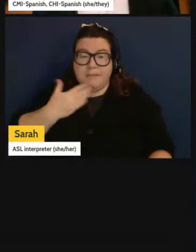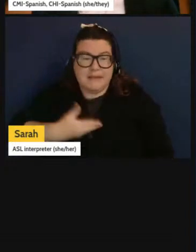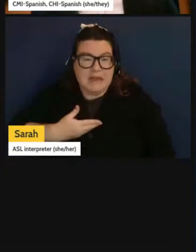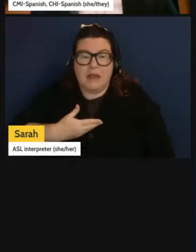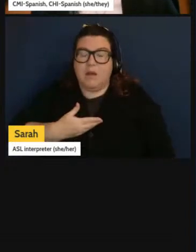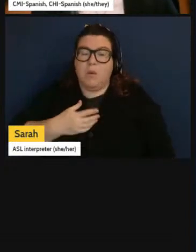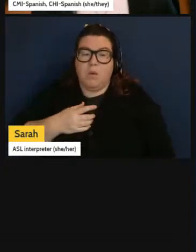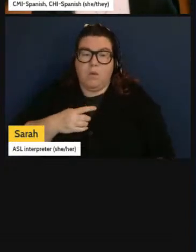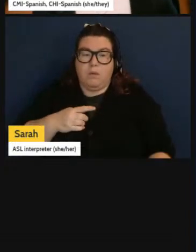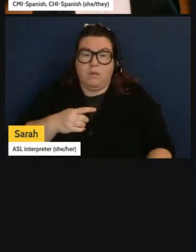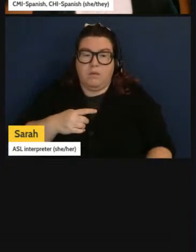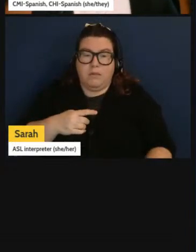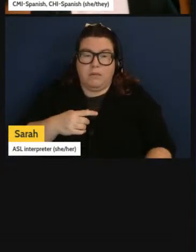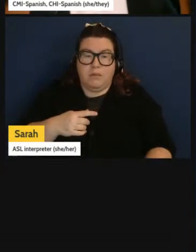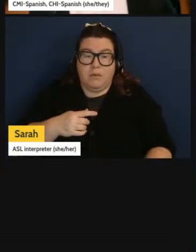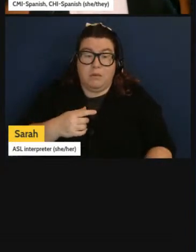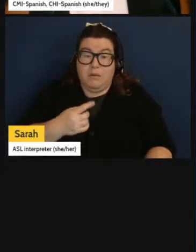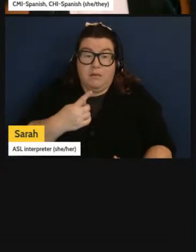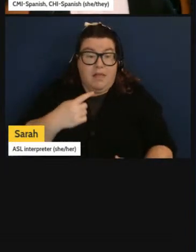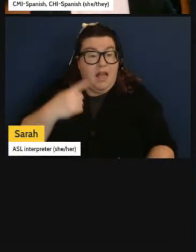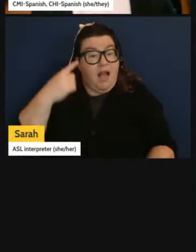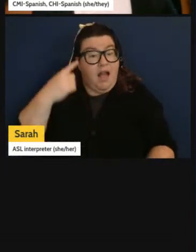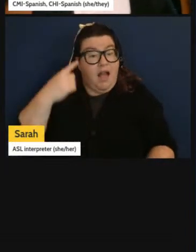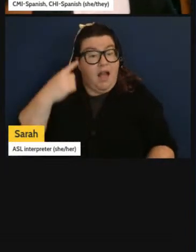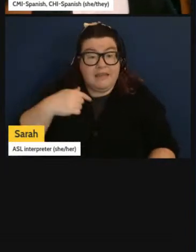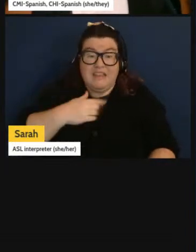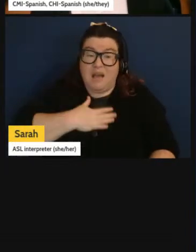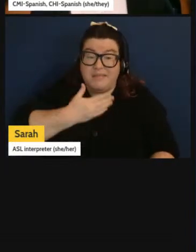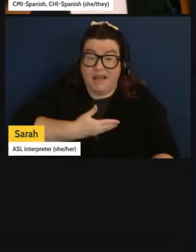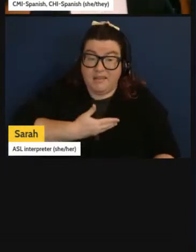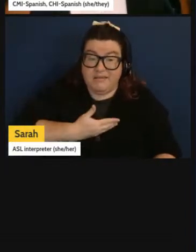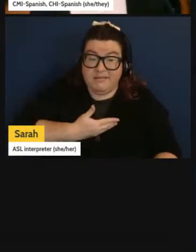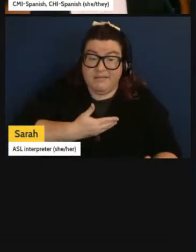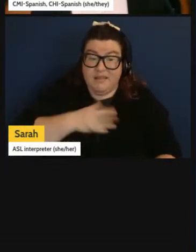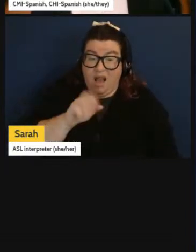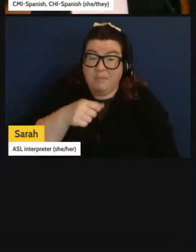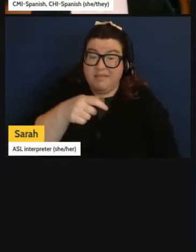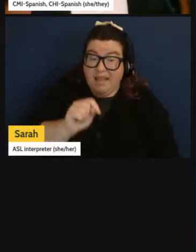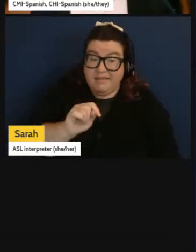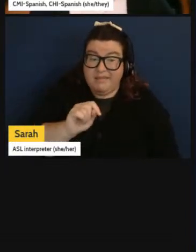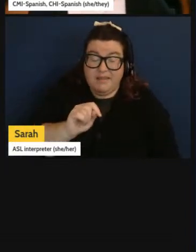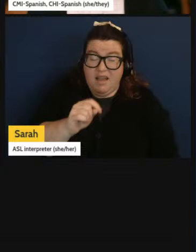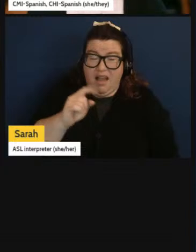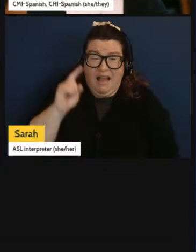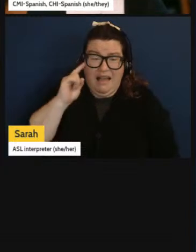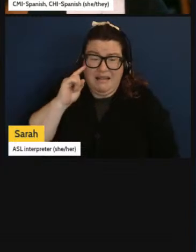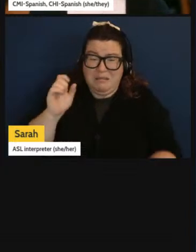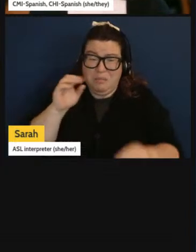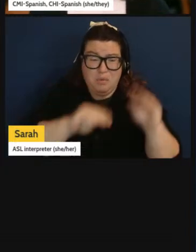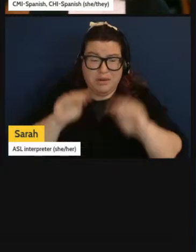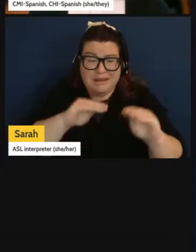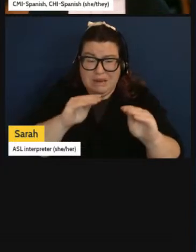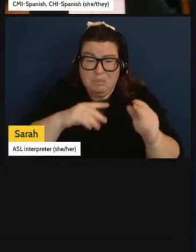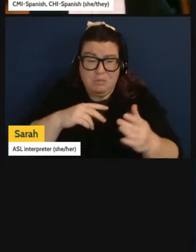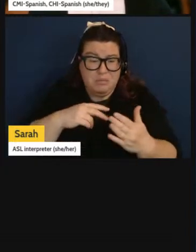one, I find this information upsetting. Putting together these slides, I think I cried like 3 times, but